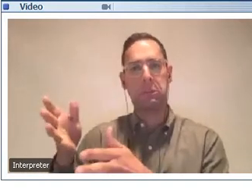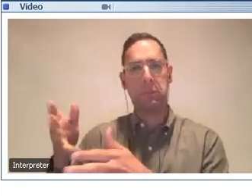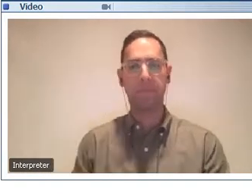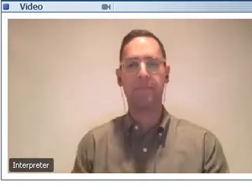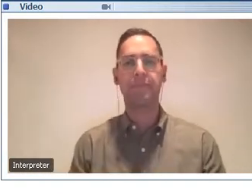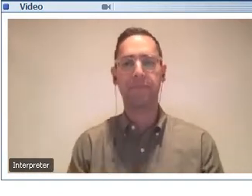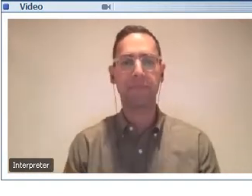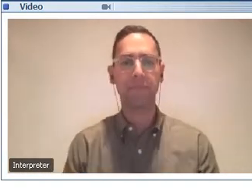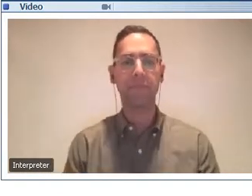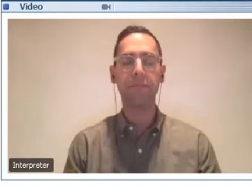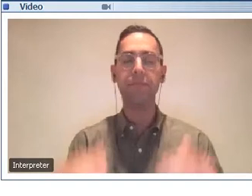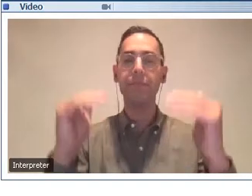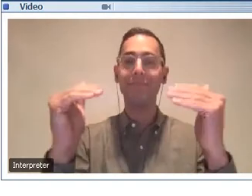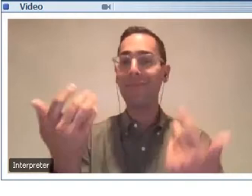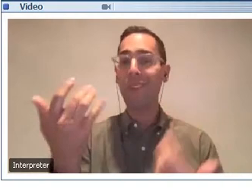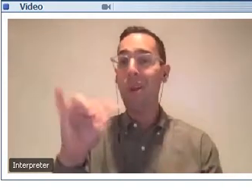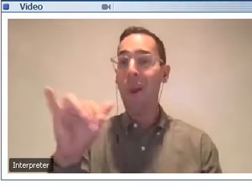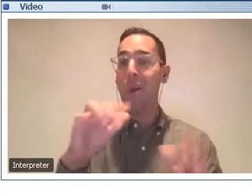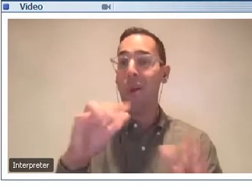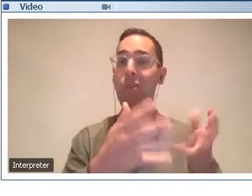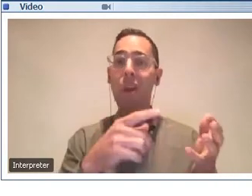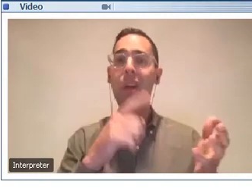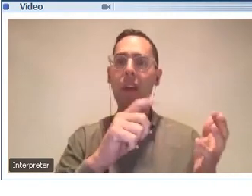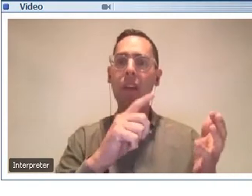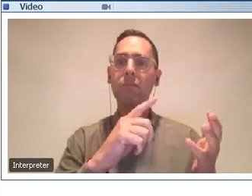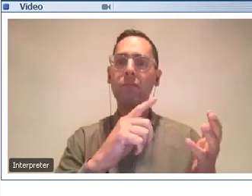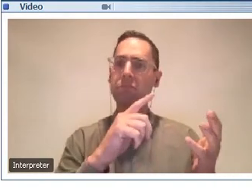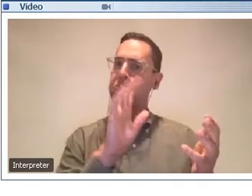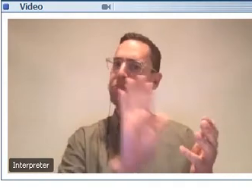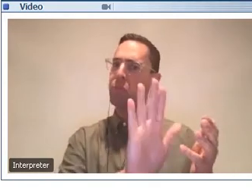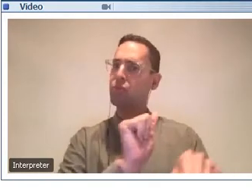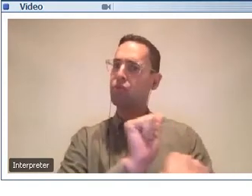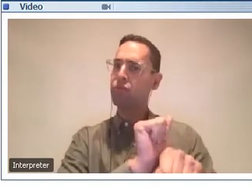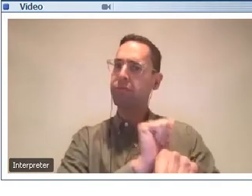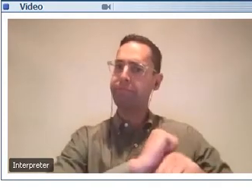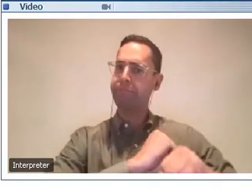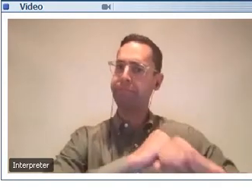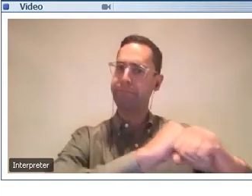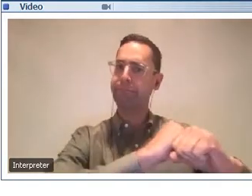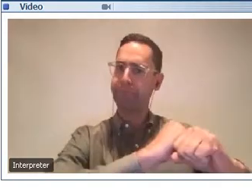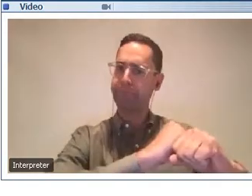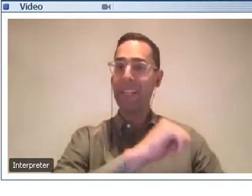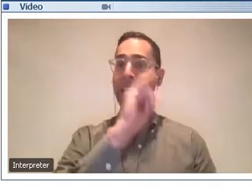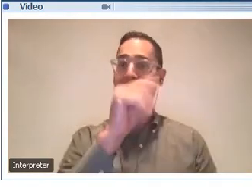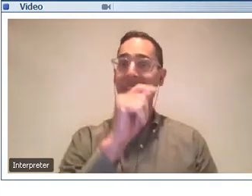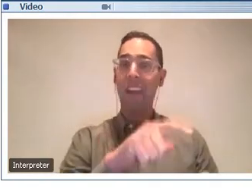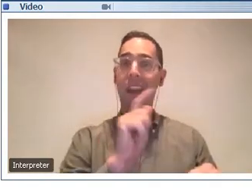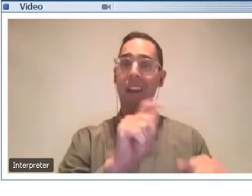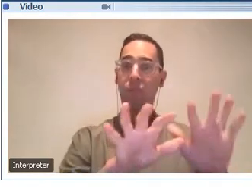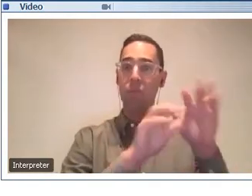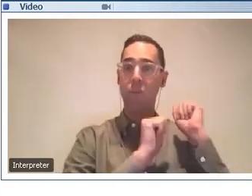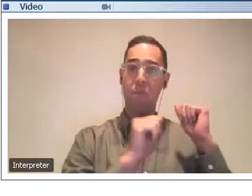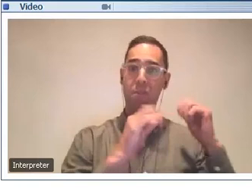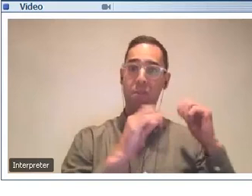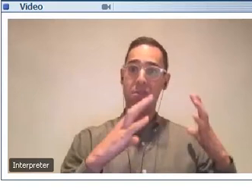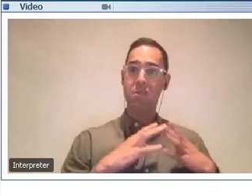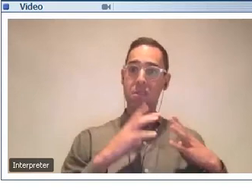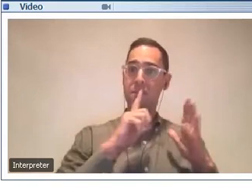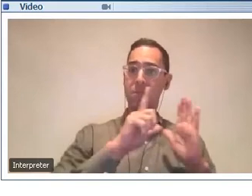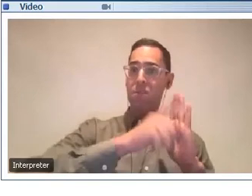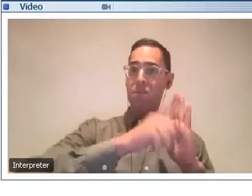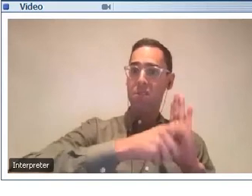job protections. Generally, that's the idea that your job will be there for you when you return from leave, as well as